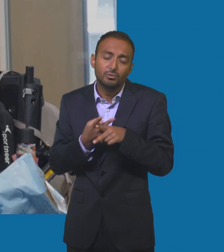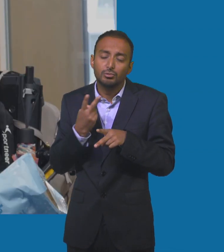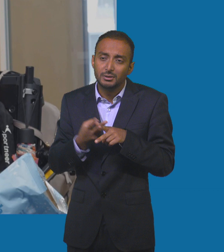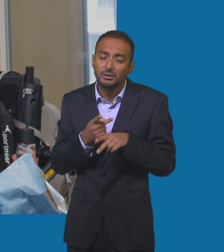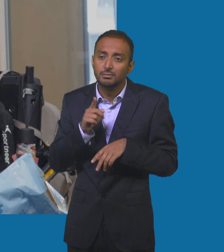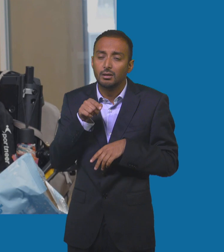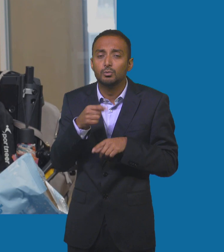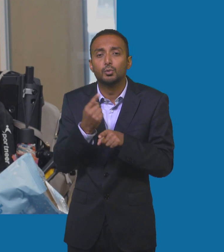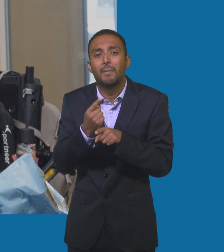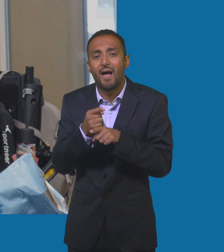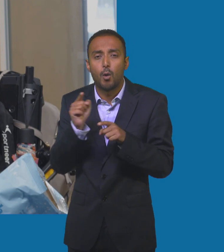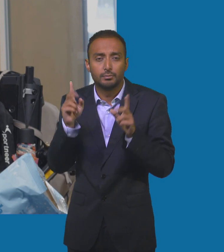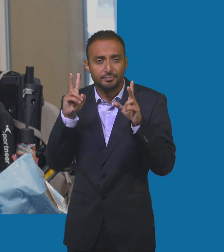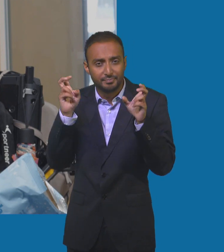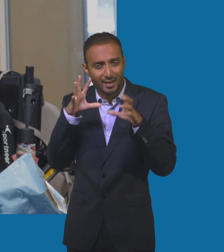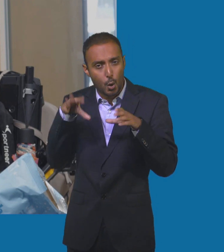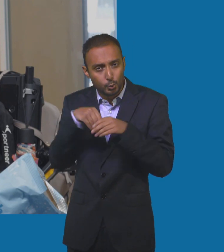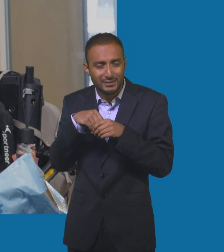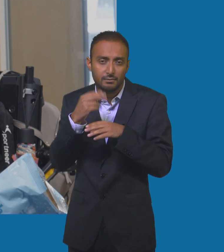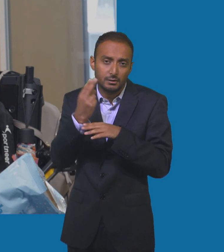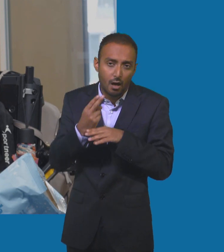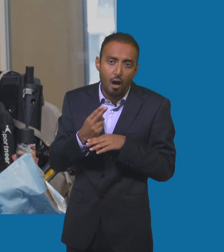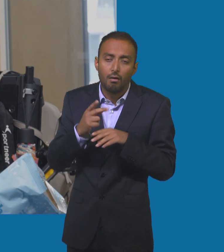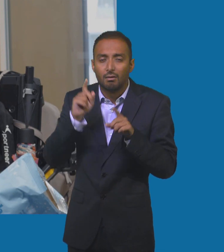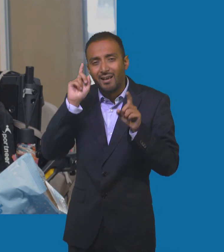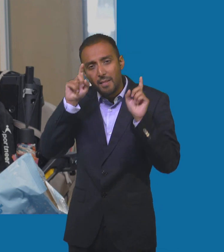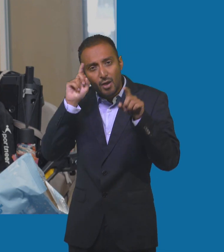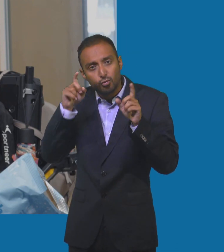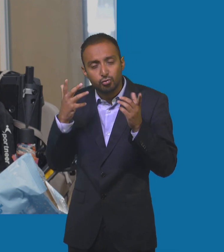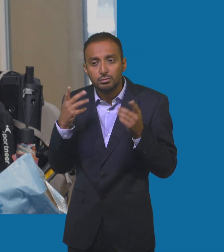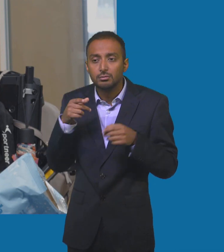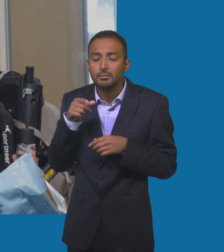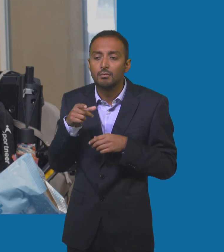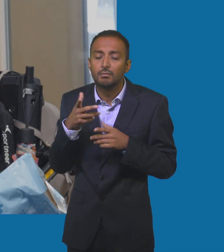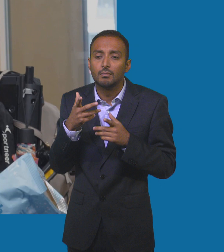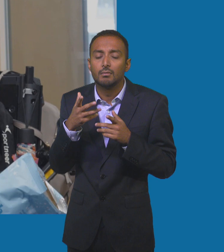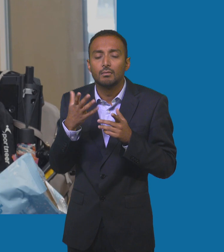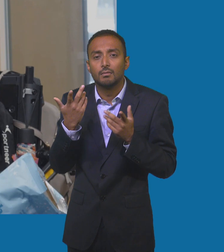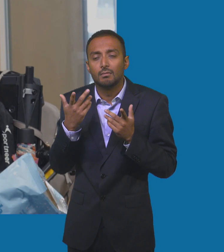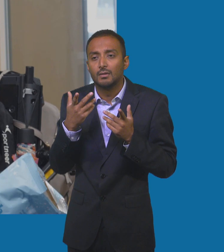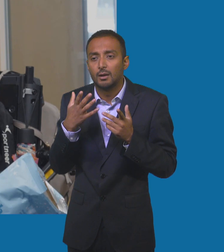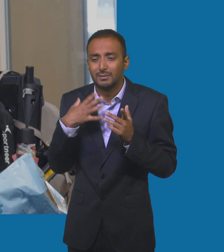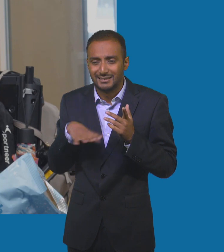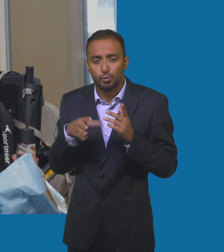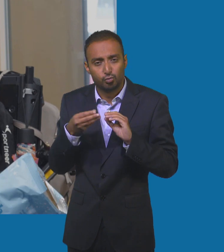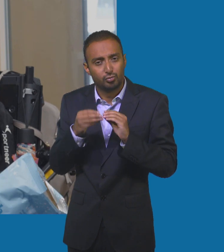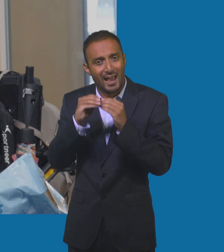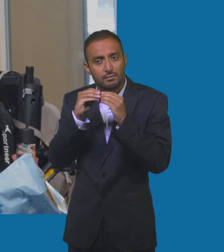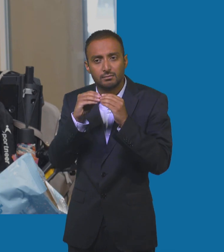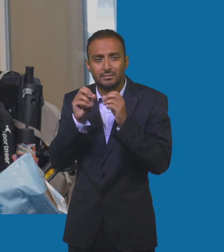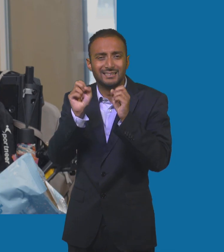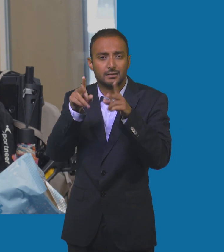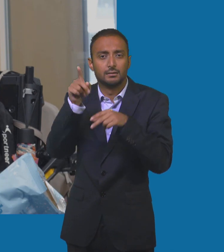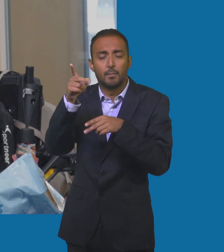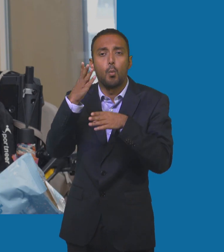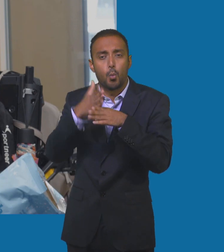talking about inclusive design and innovation, you know, creating a system that works for disabled people doesn't